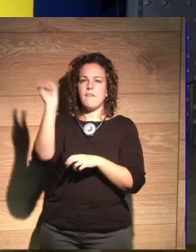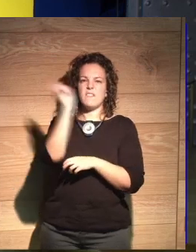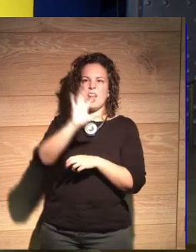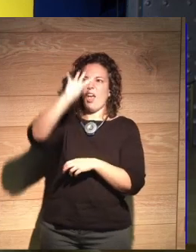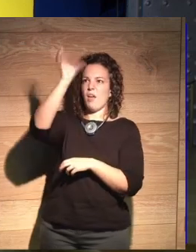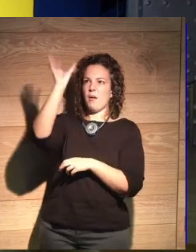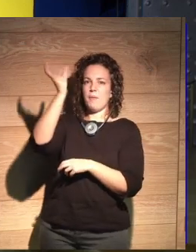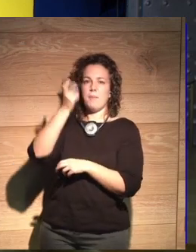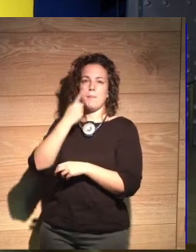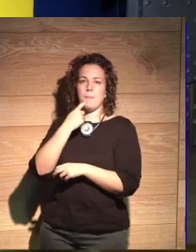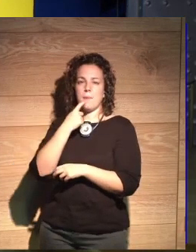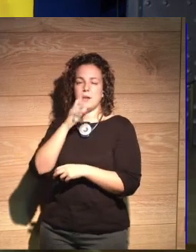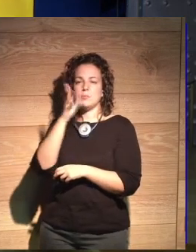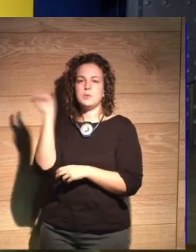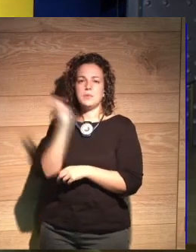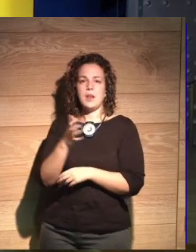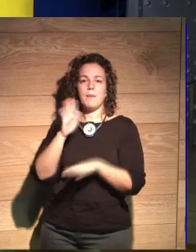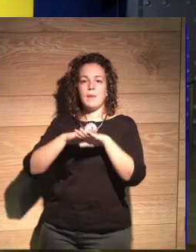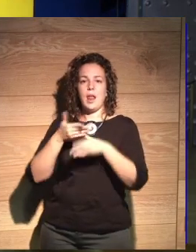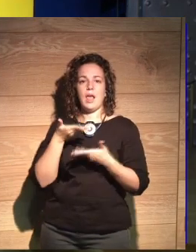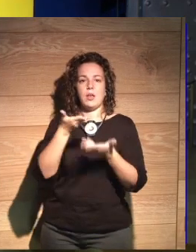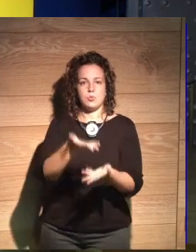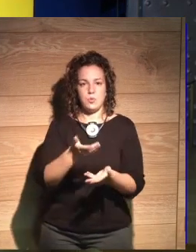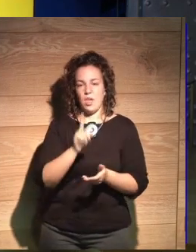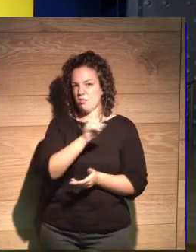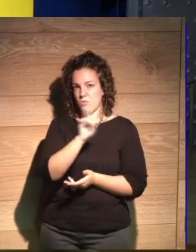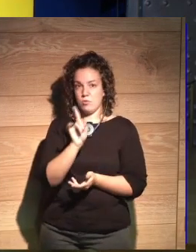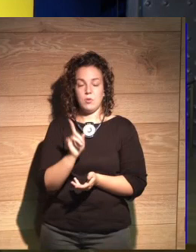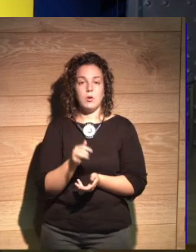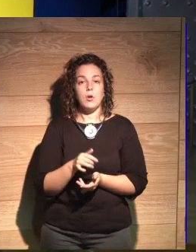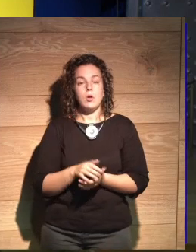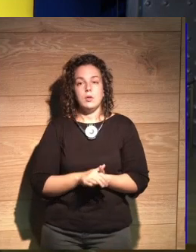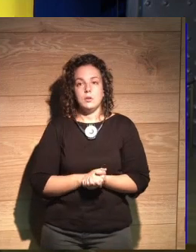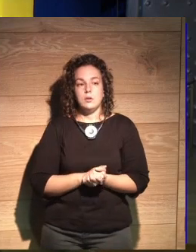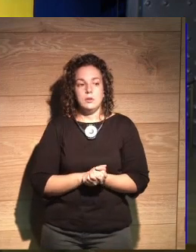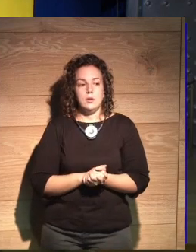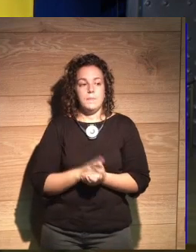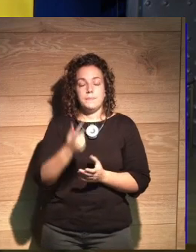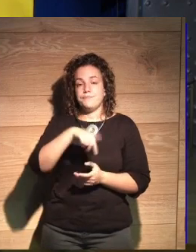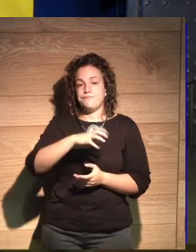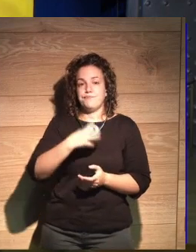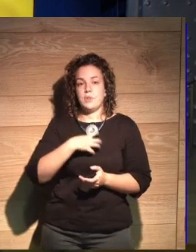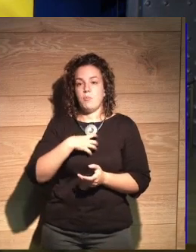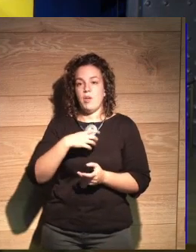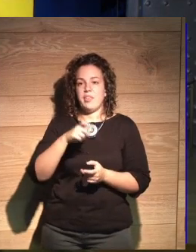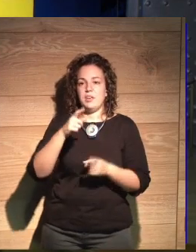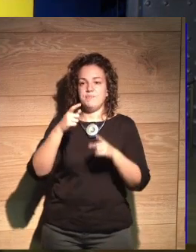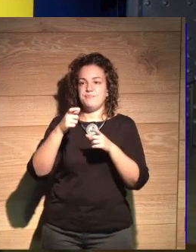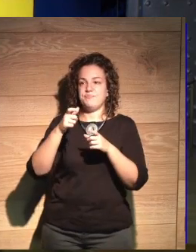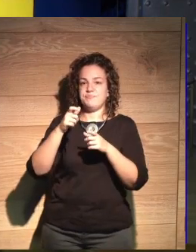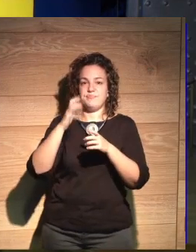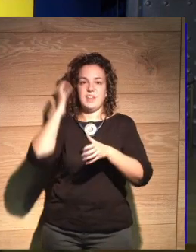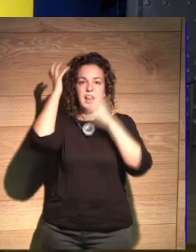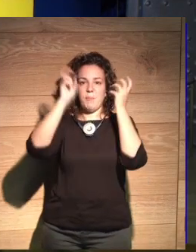world problems. We cannot look to other creatures for models. We cannot look to the Andromeda